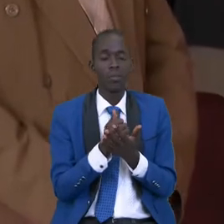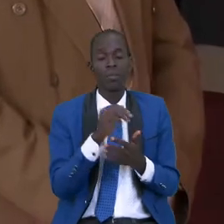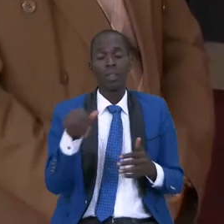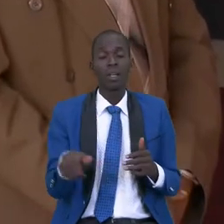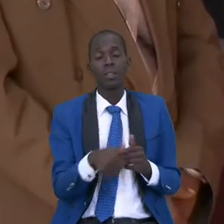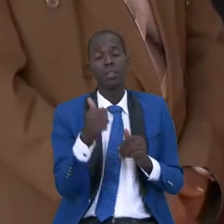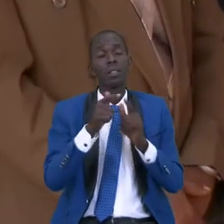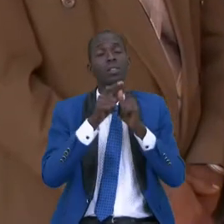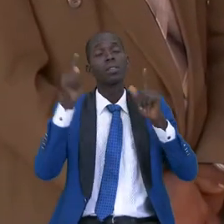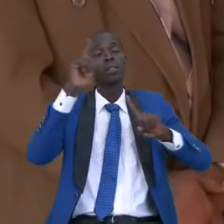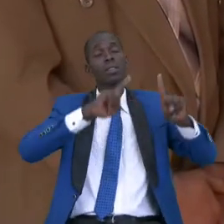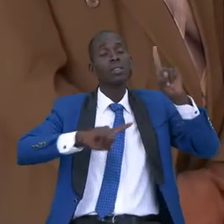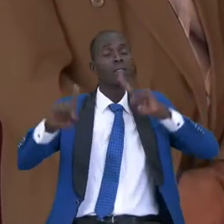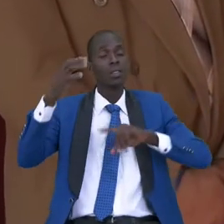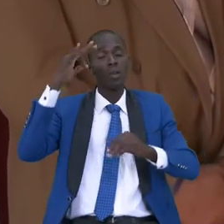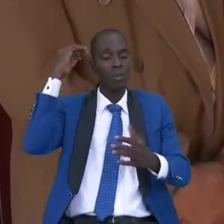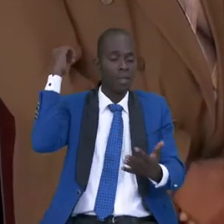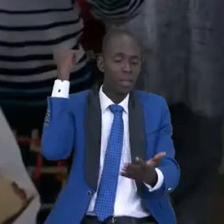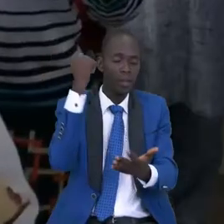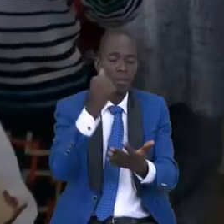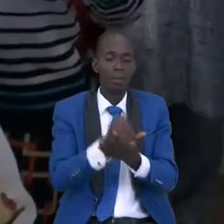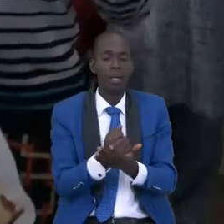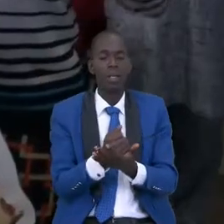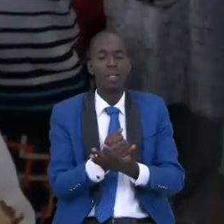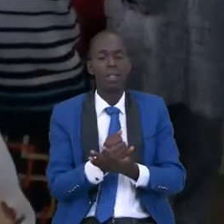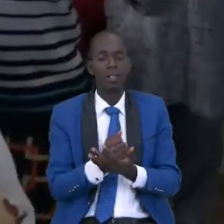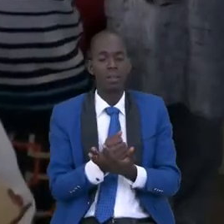Another amen before you sit down.